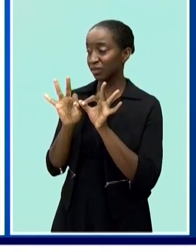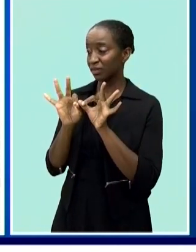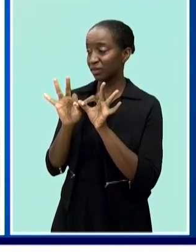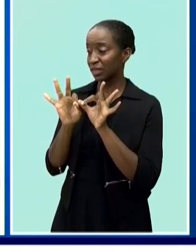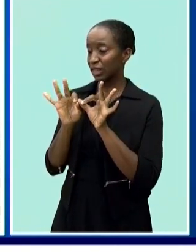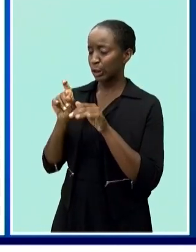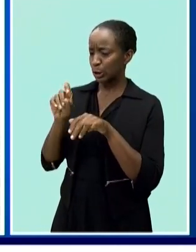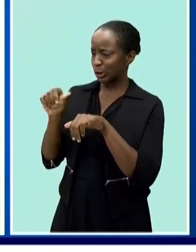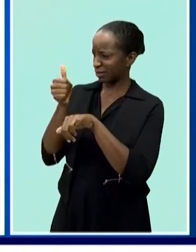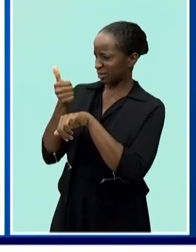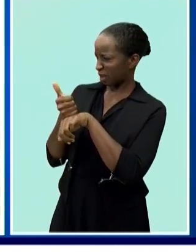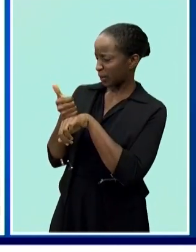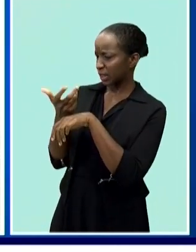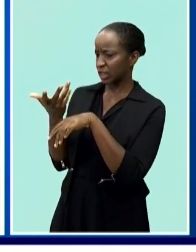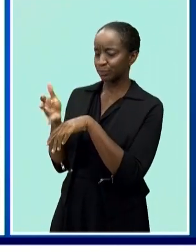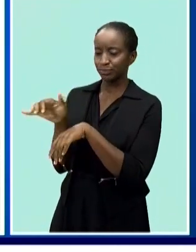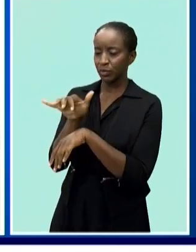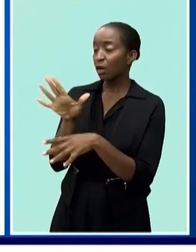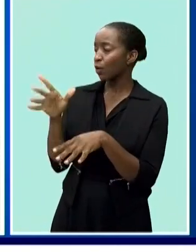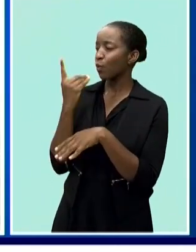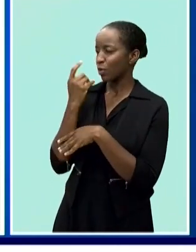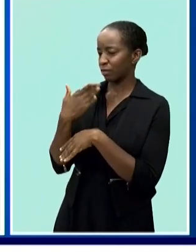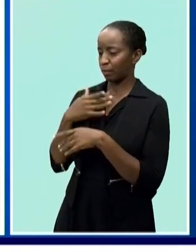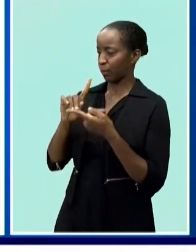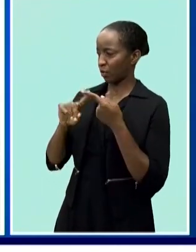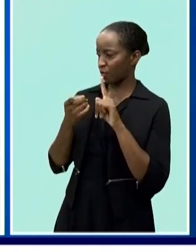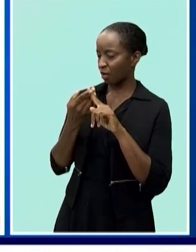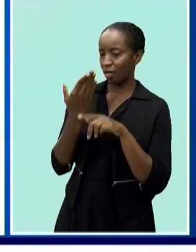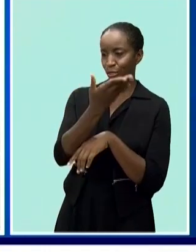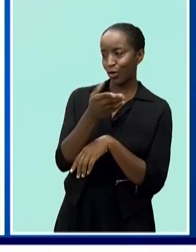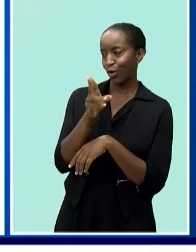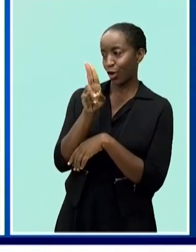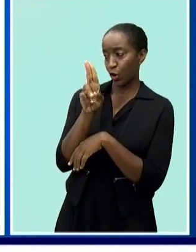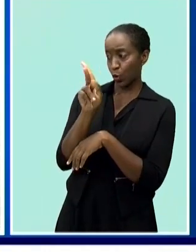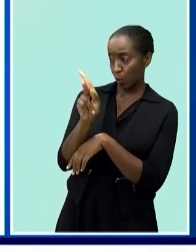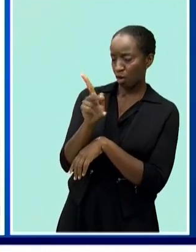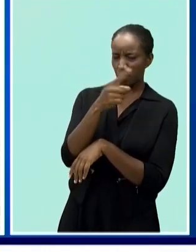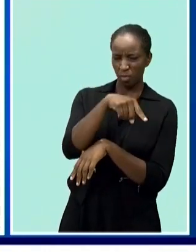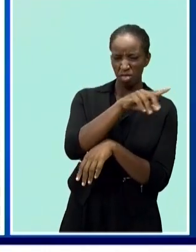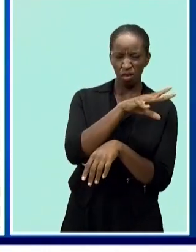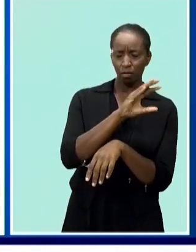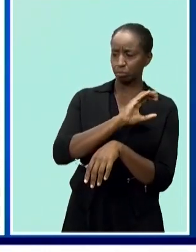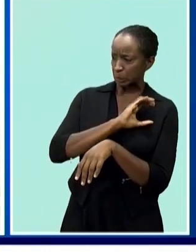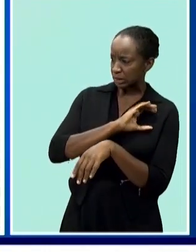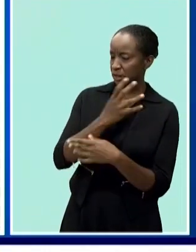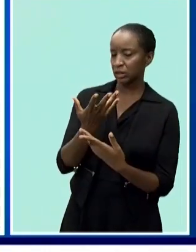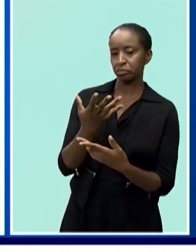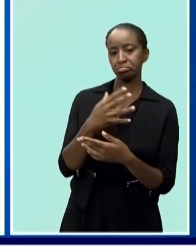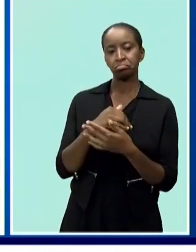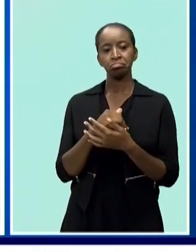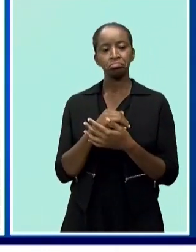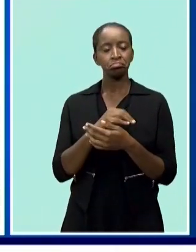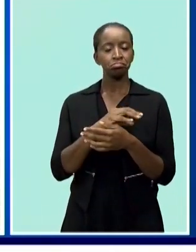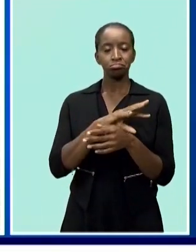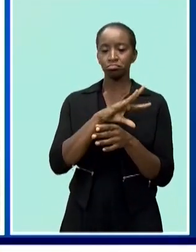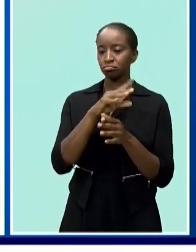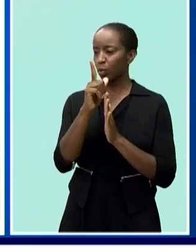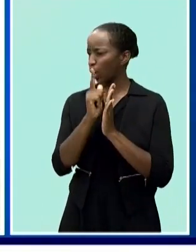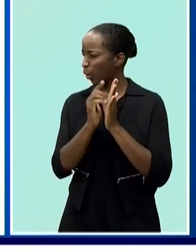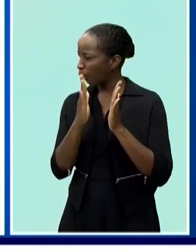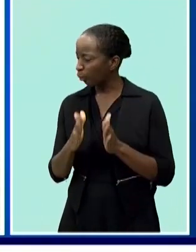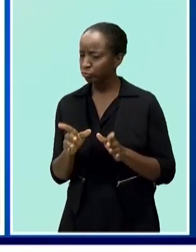system similar to, I was talking to some friends of mine yesterday from the UK, police persons, and persons that work in the criminal justice system,